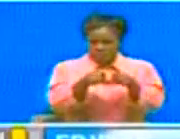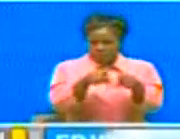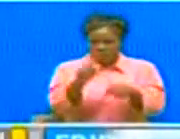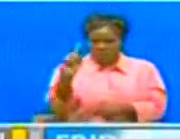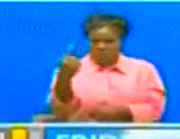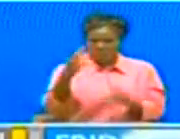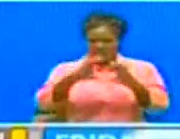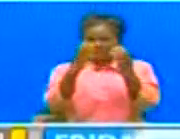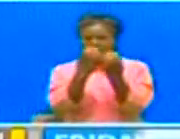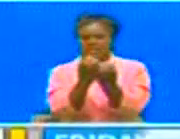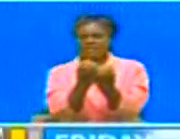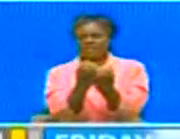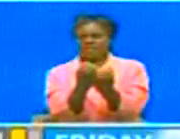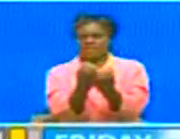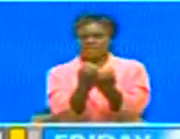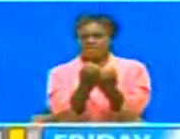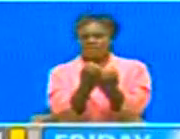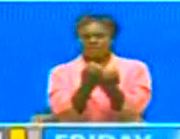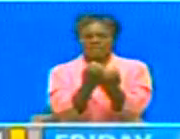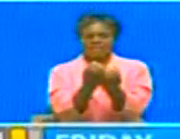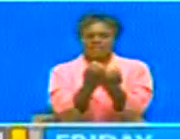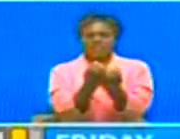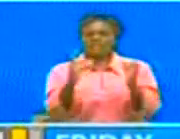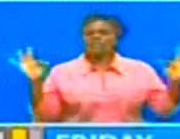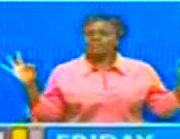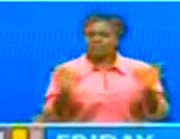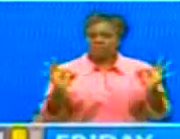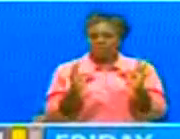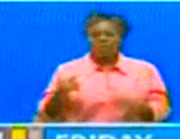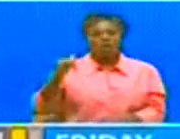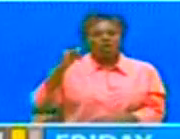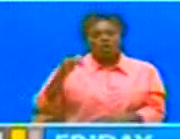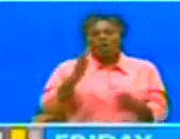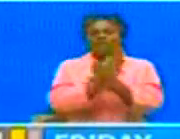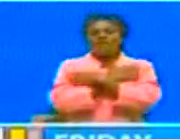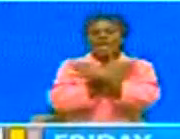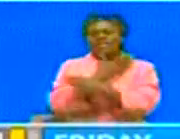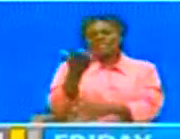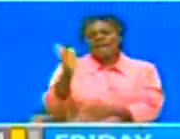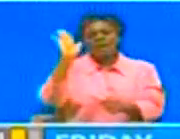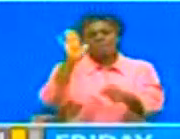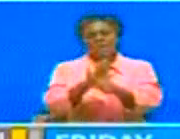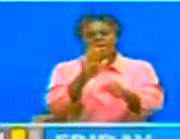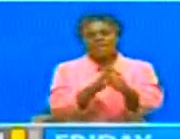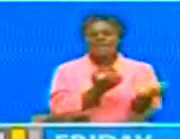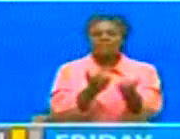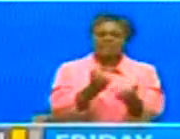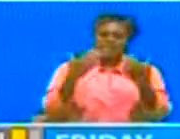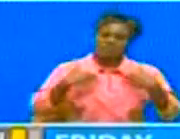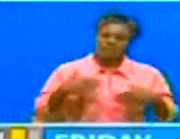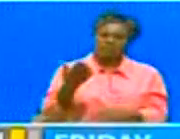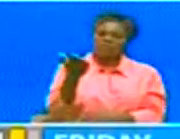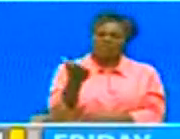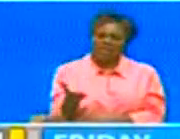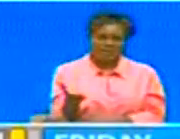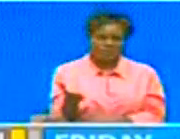Plus Award, mm-hmm. and it was amazing. Okay. A lot of colleagues were there, many Kenyan business people were there. Right.